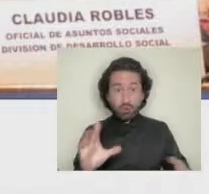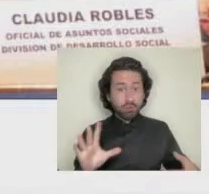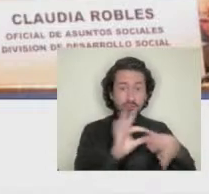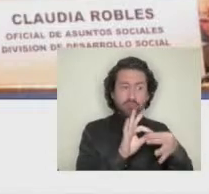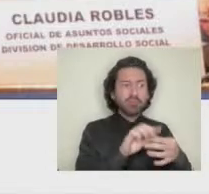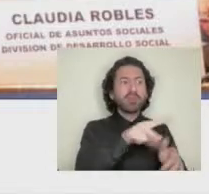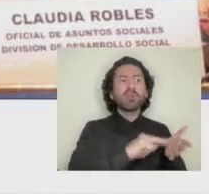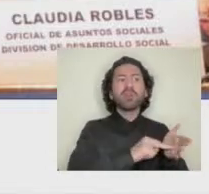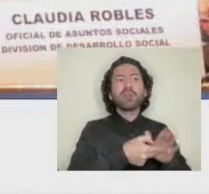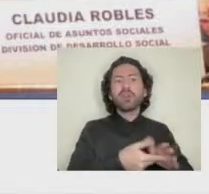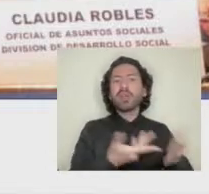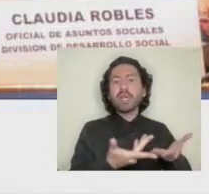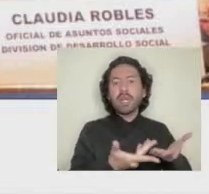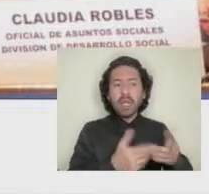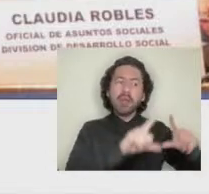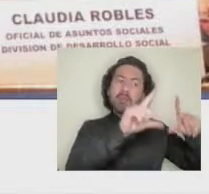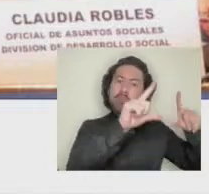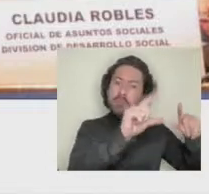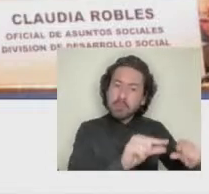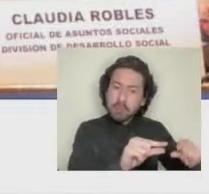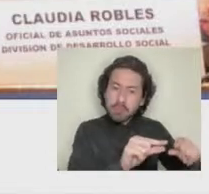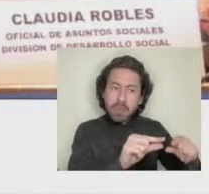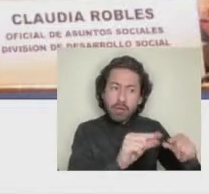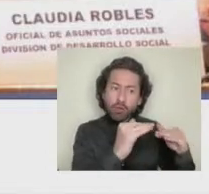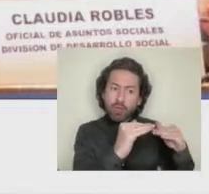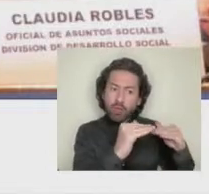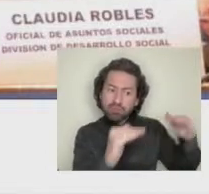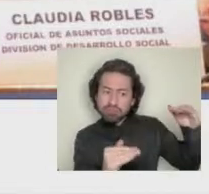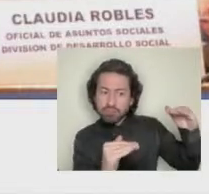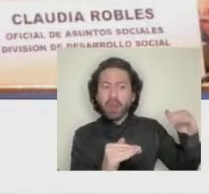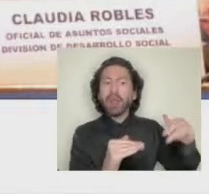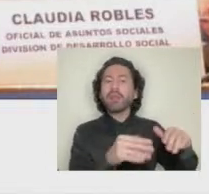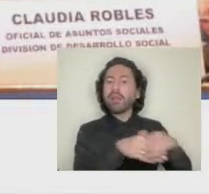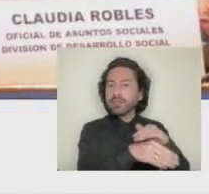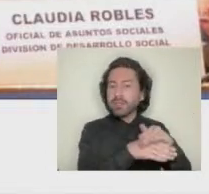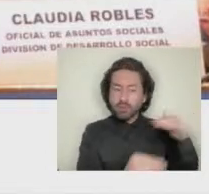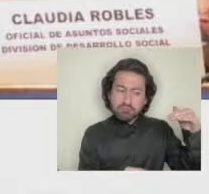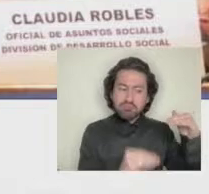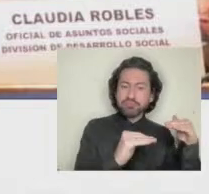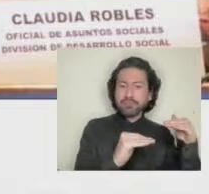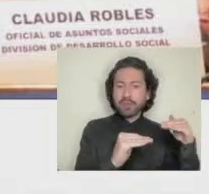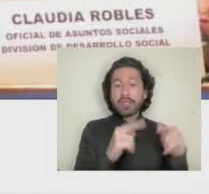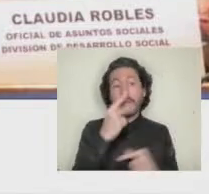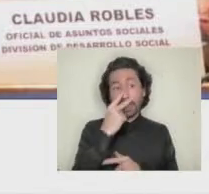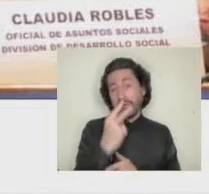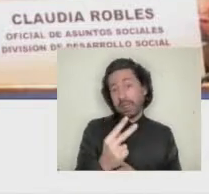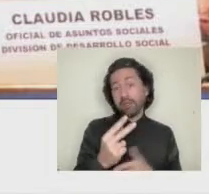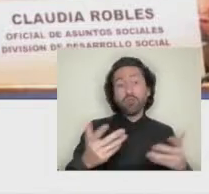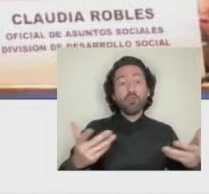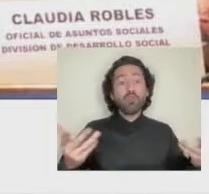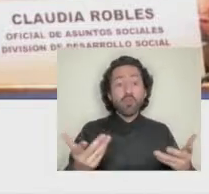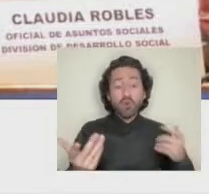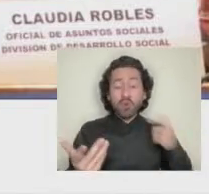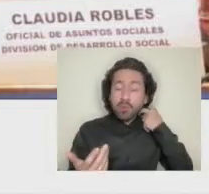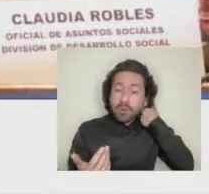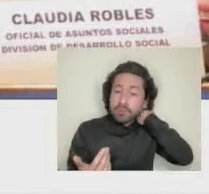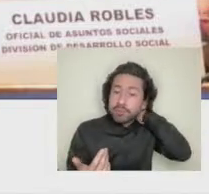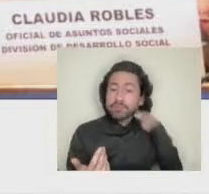systems in the region has contributed to the reduction of access inequalities. And we see how the coverage